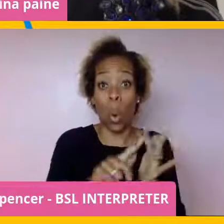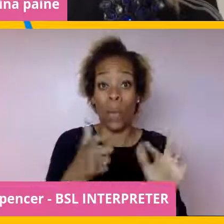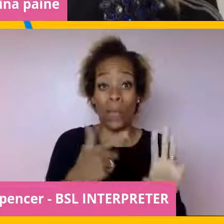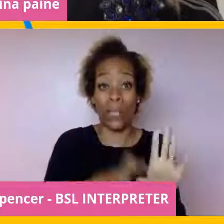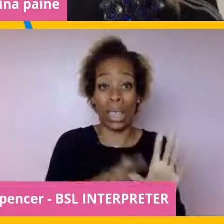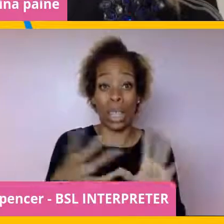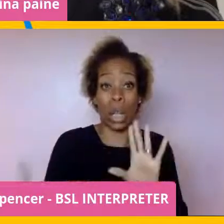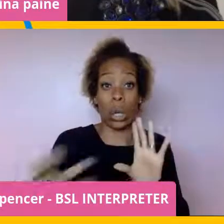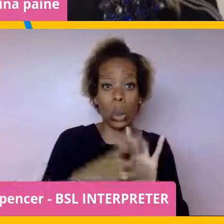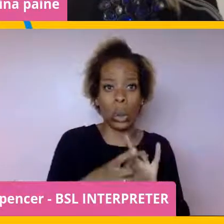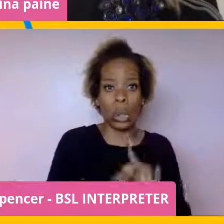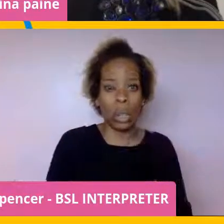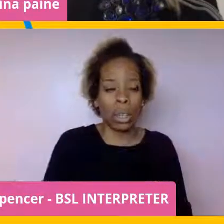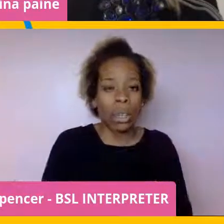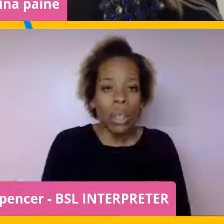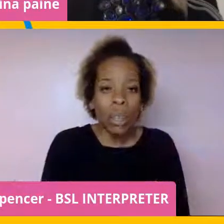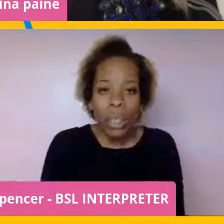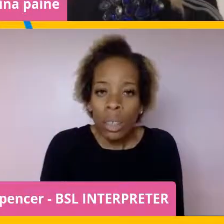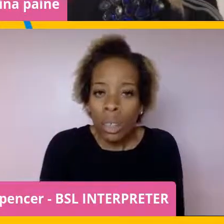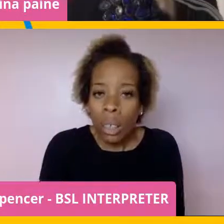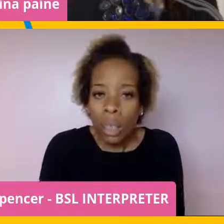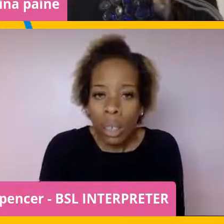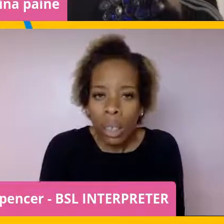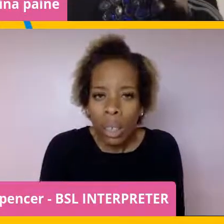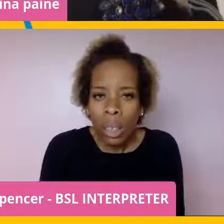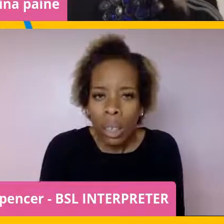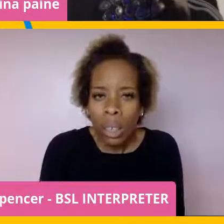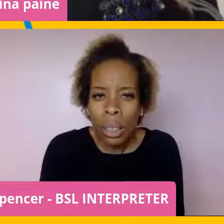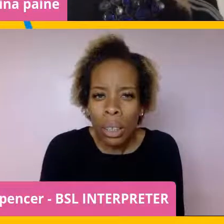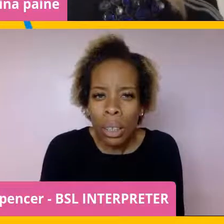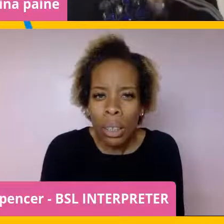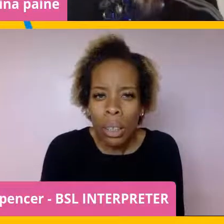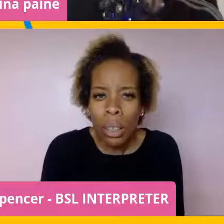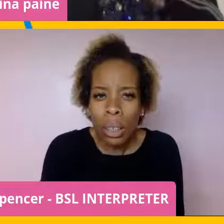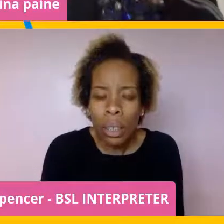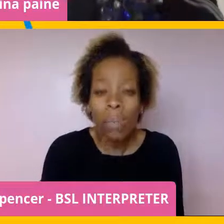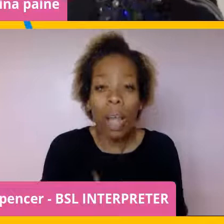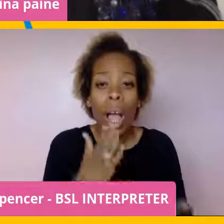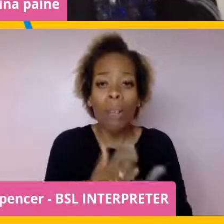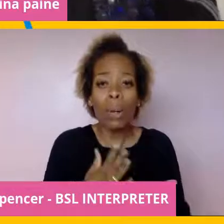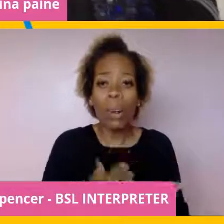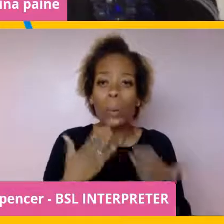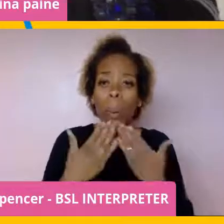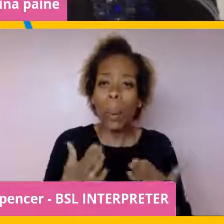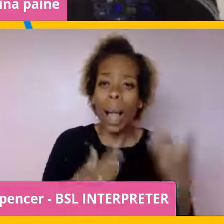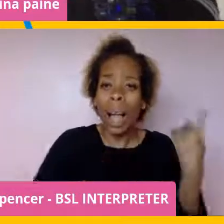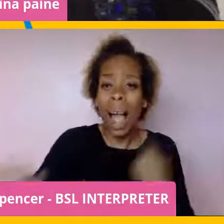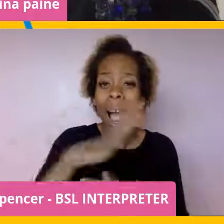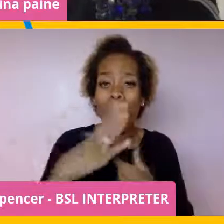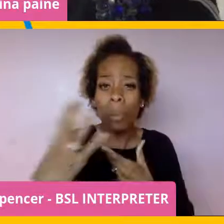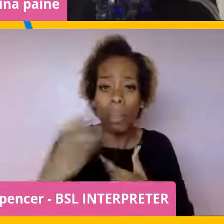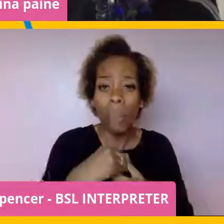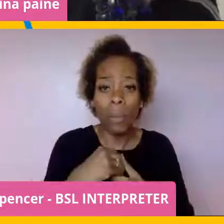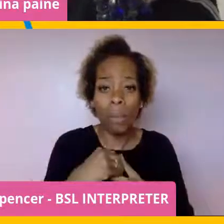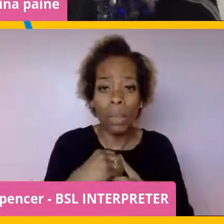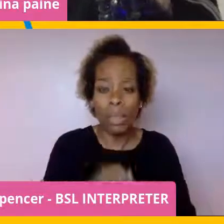do a very quick summary. I'd like to quickly involved. Can you hear me?